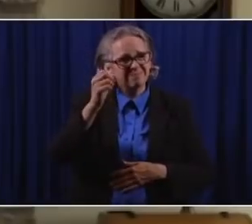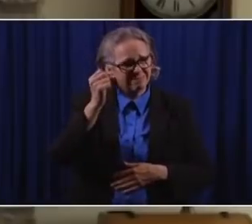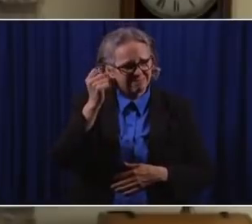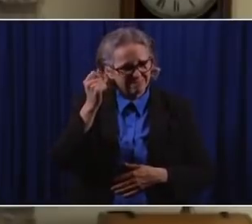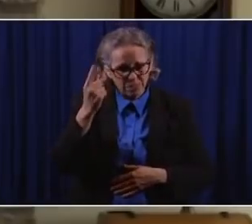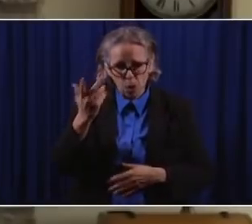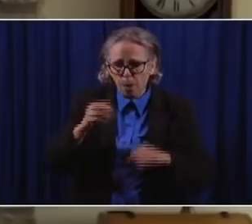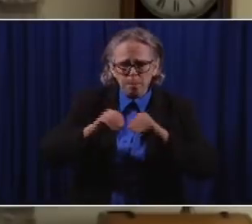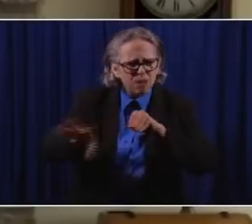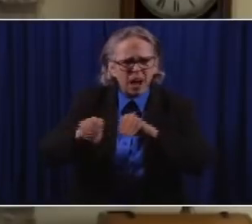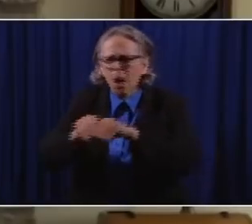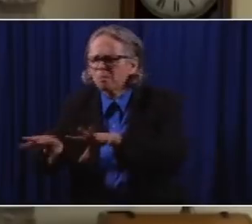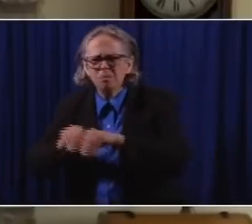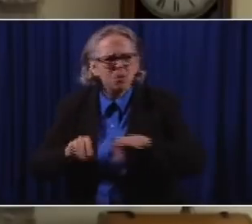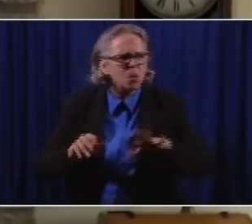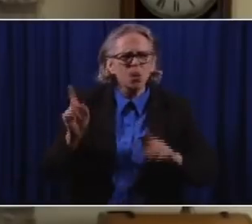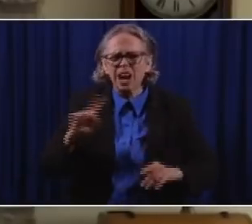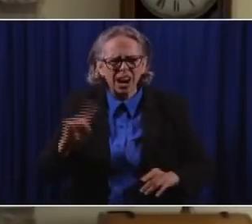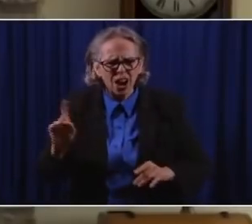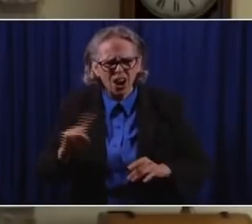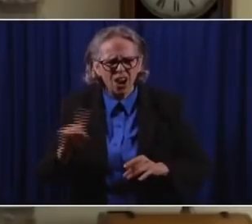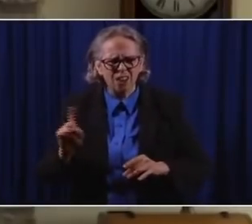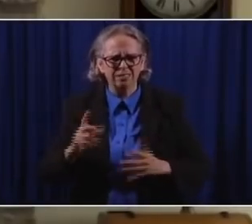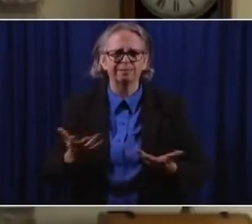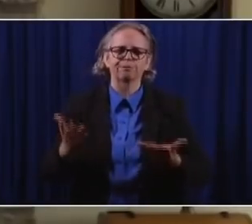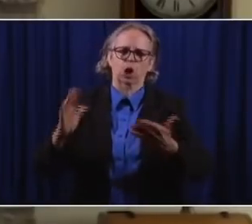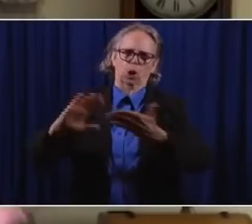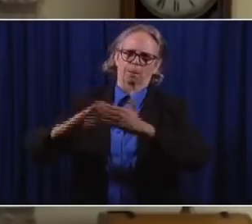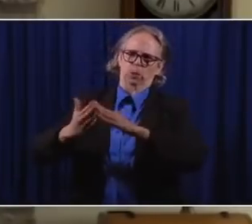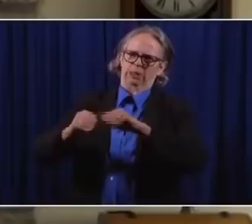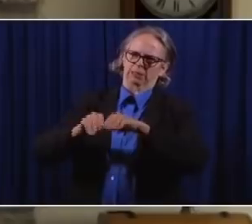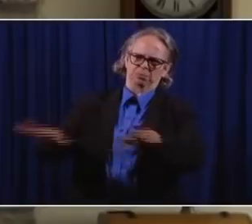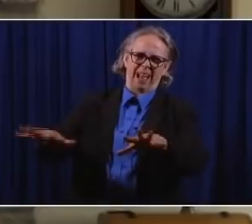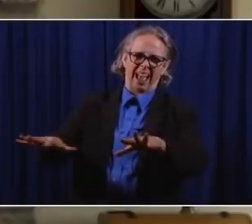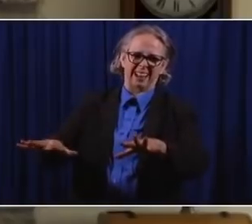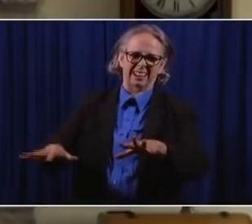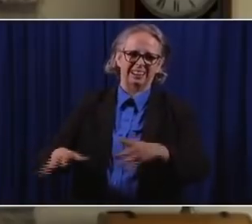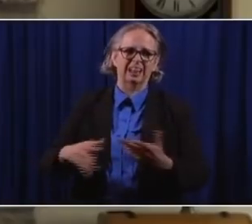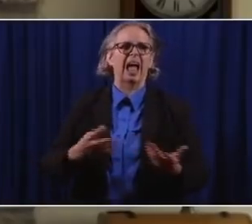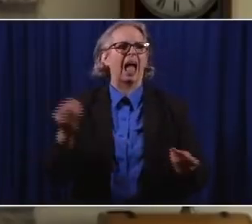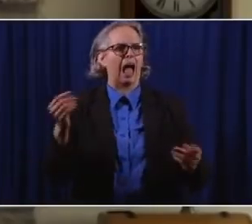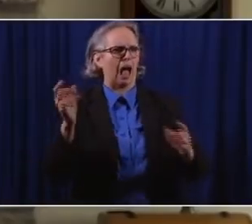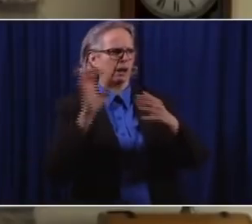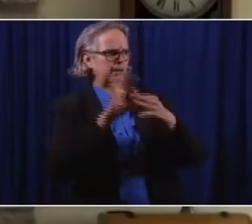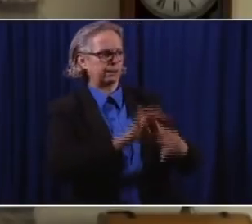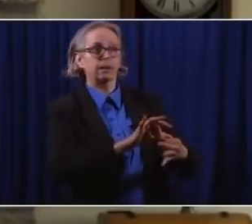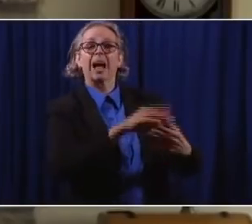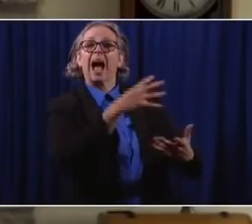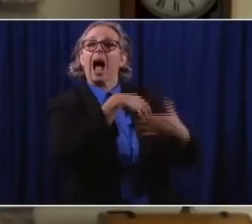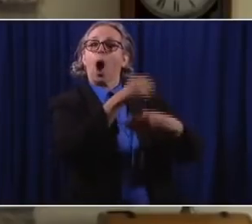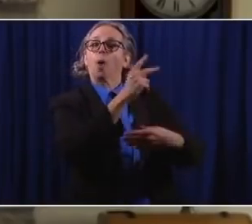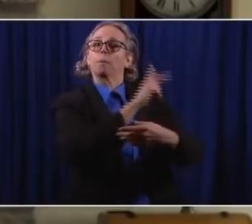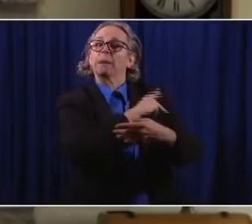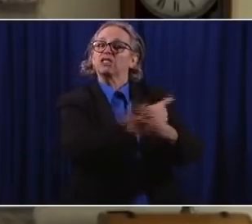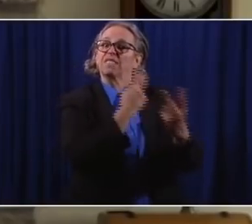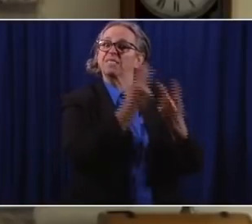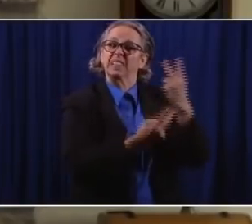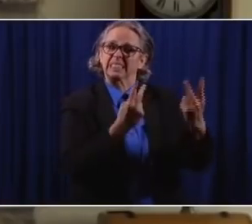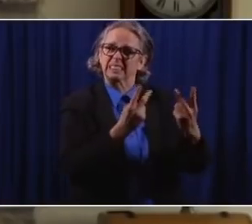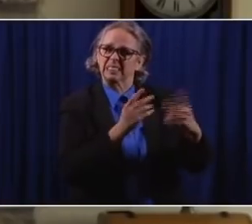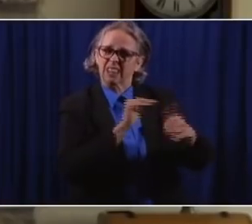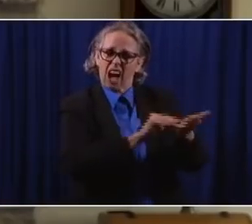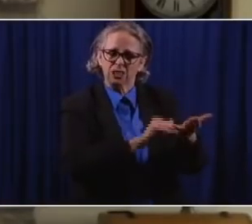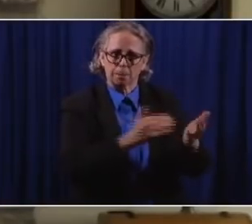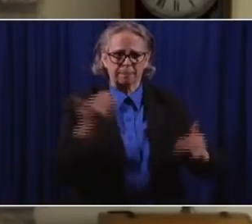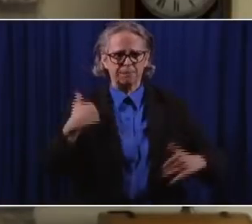sustained increase in outpatient visits for COVID-like illness, again, an early indicator. growing from 7 average daily visits